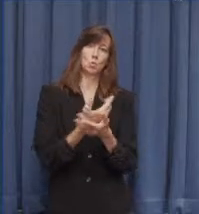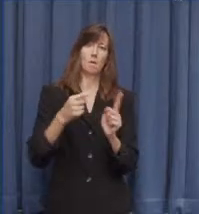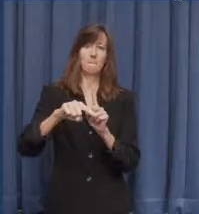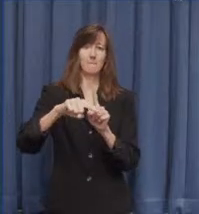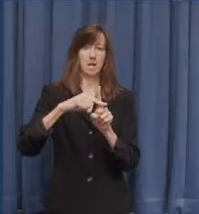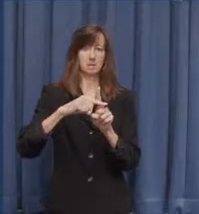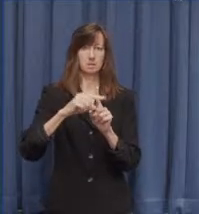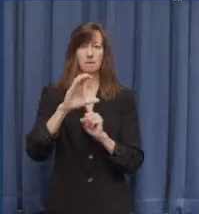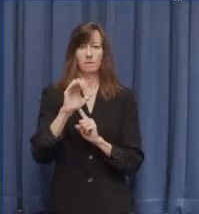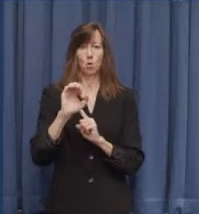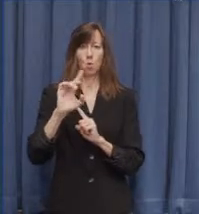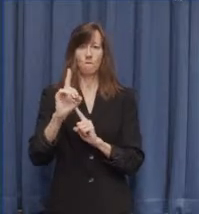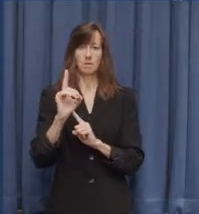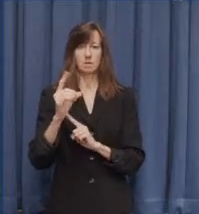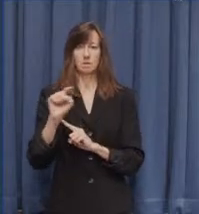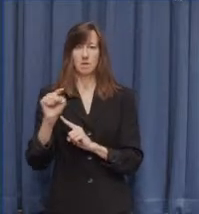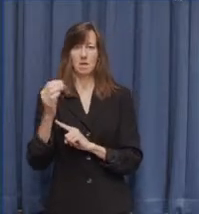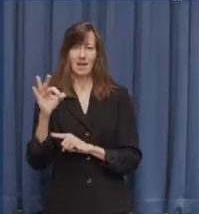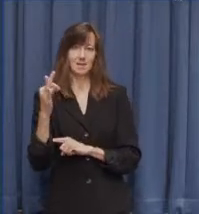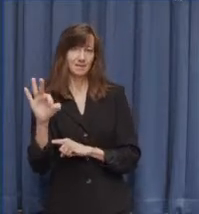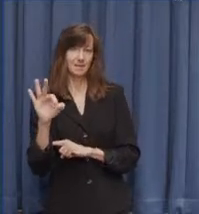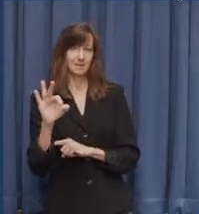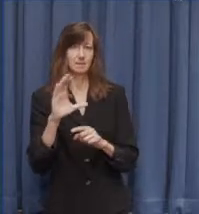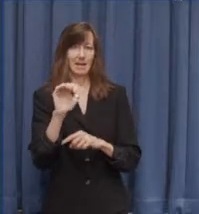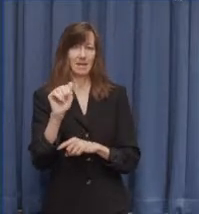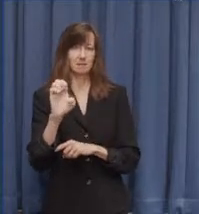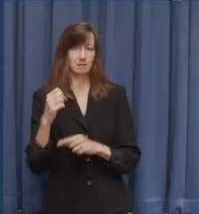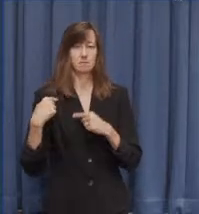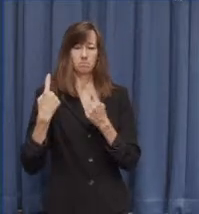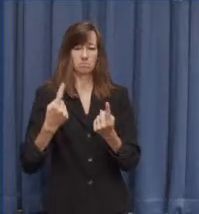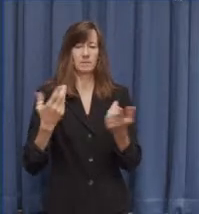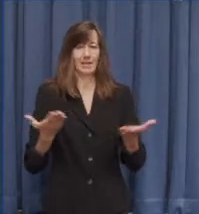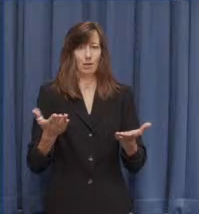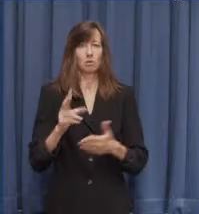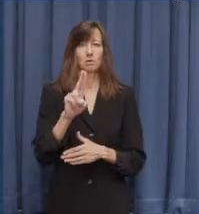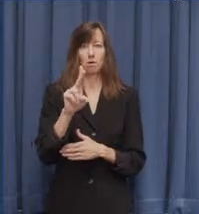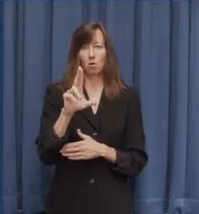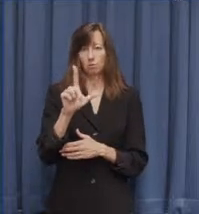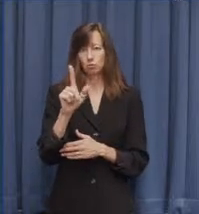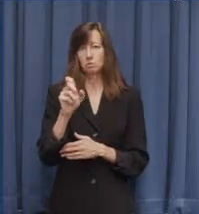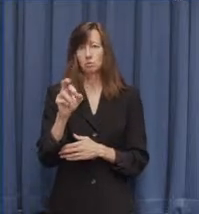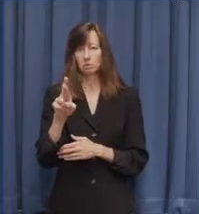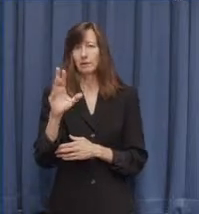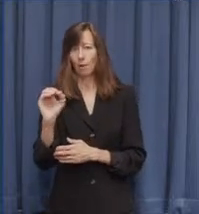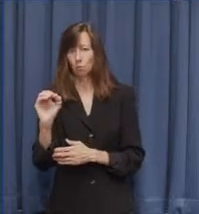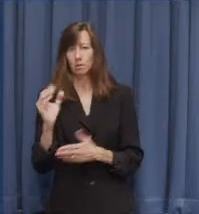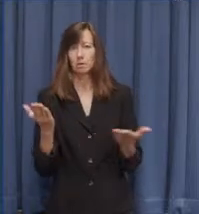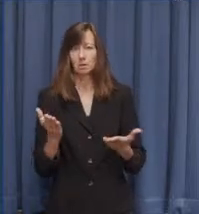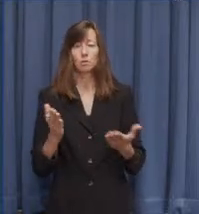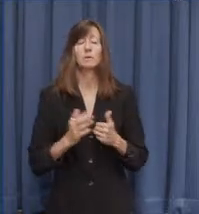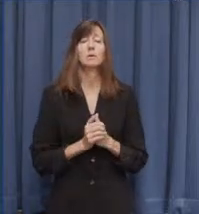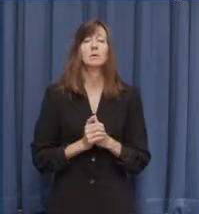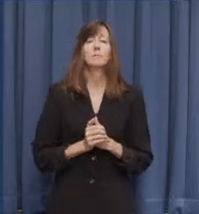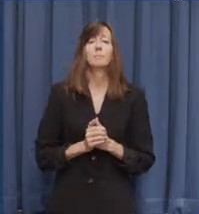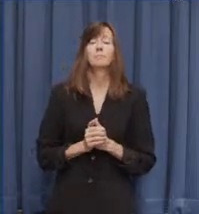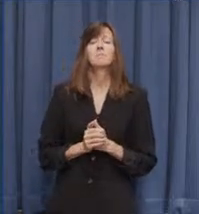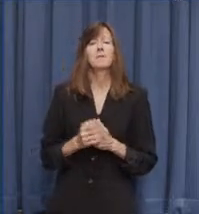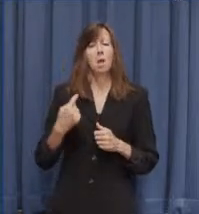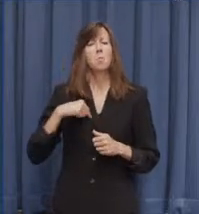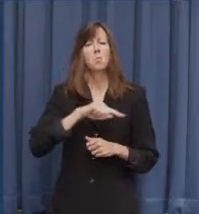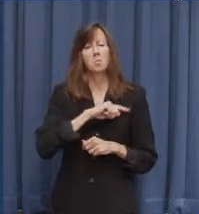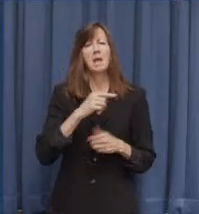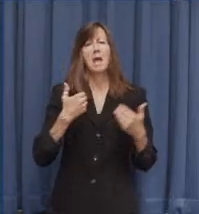of Ulster County residents. So very good news here. After, again, we did have a small